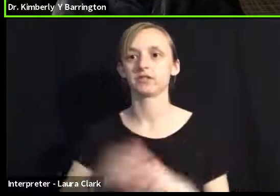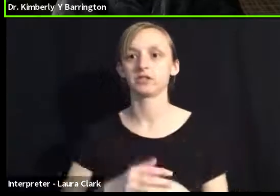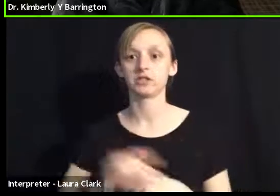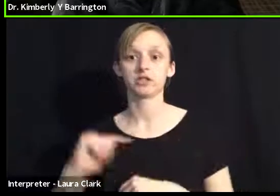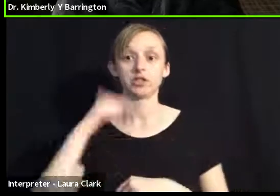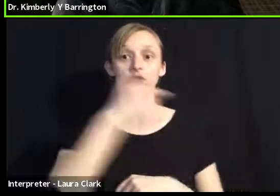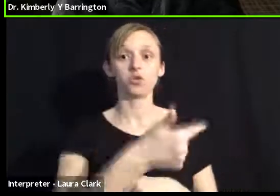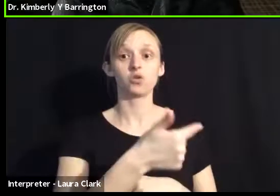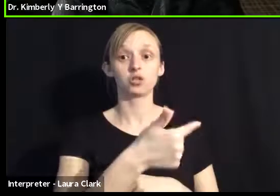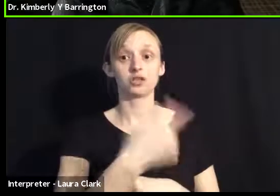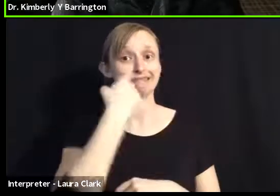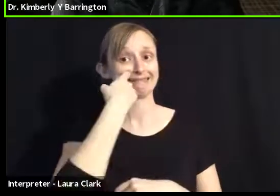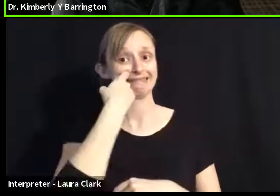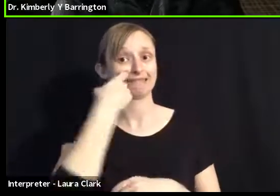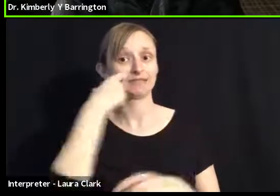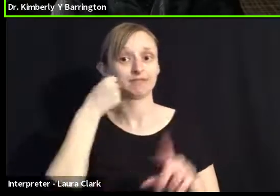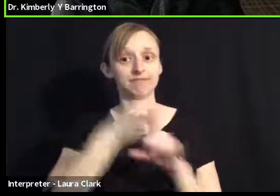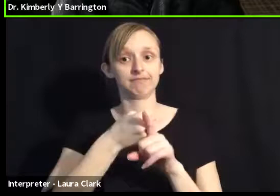just 6 weeks ago.